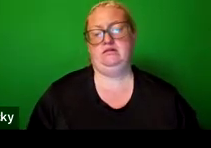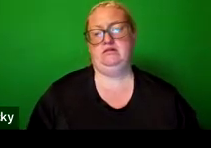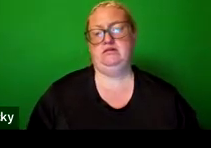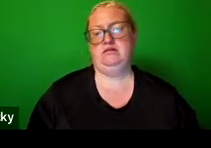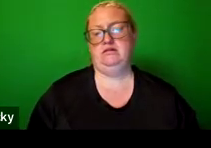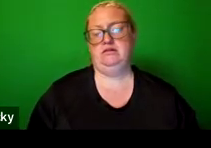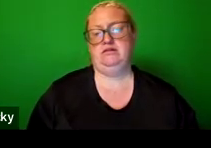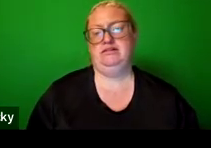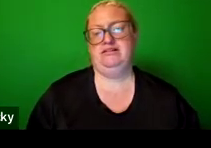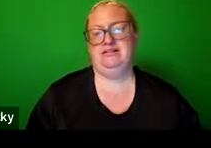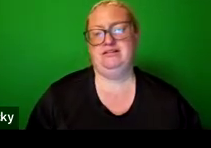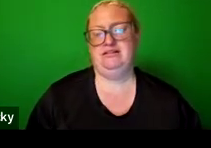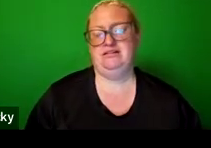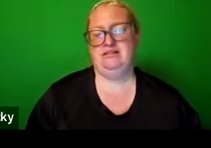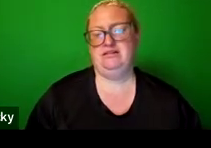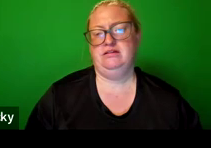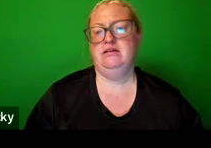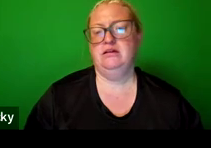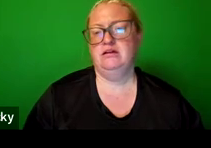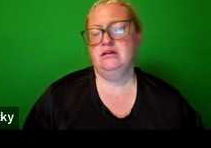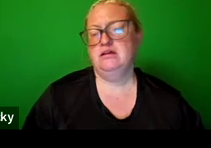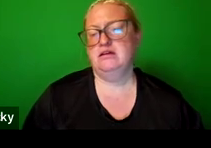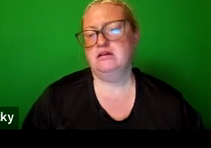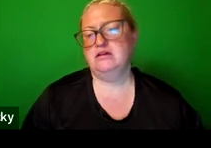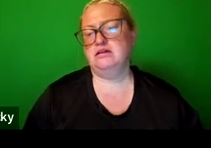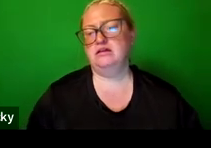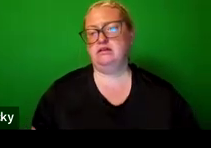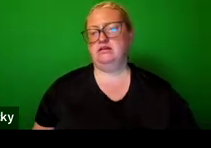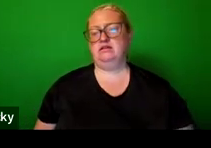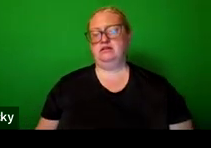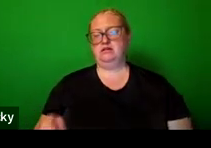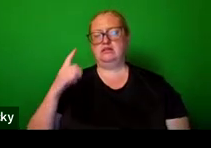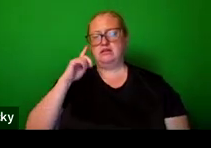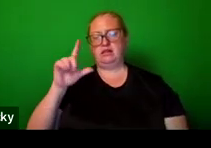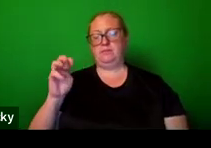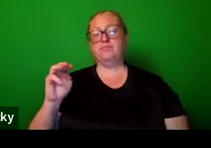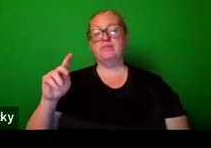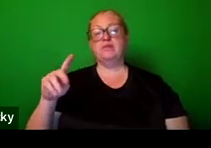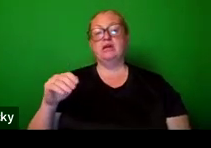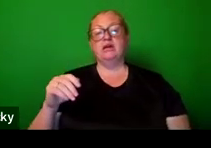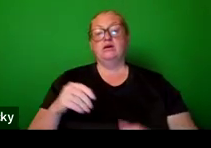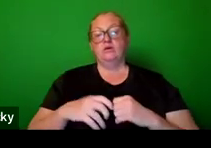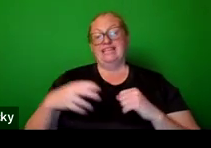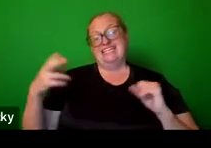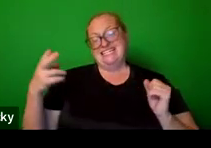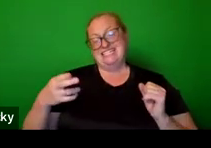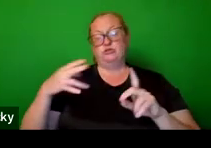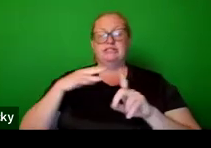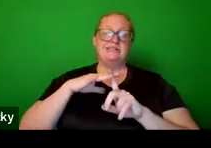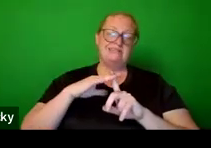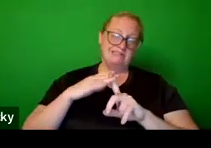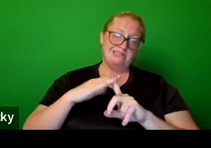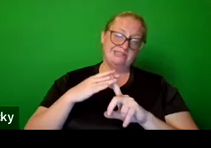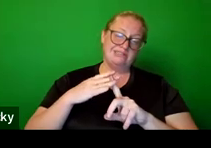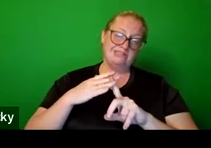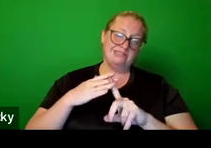That's fantastic. I'm wondering, given the history, given the context, given that we